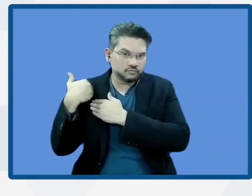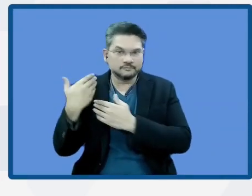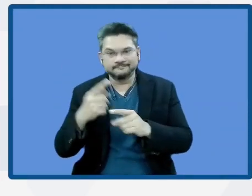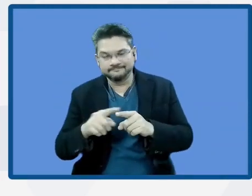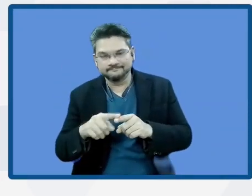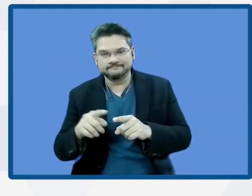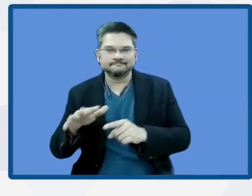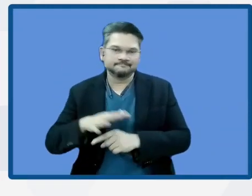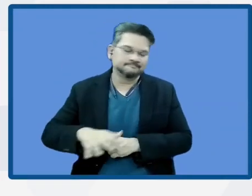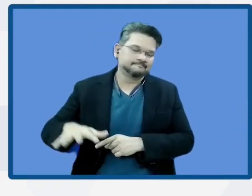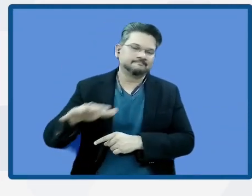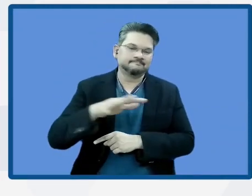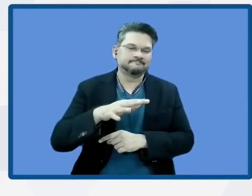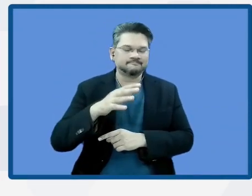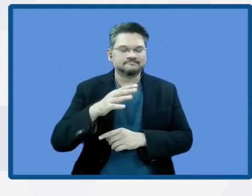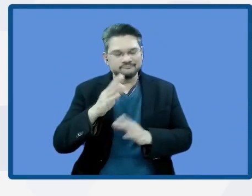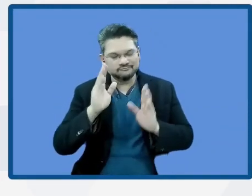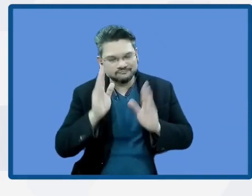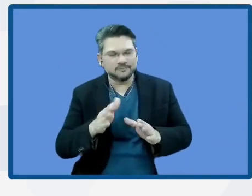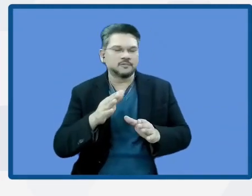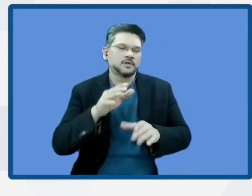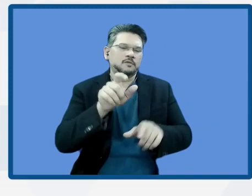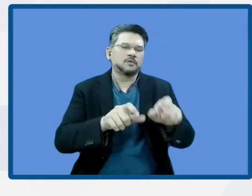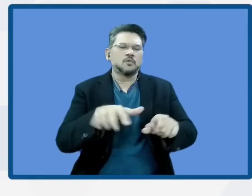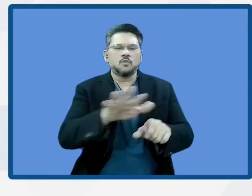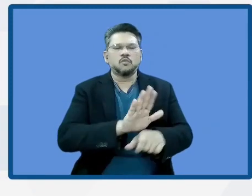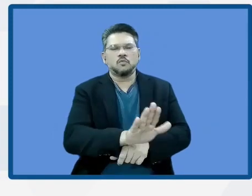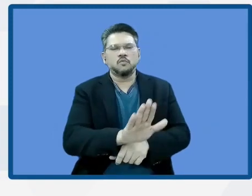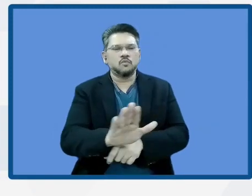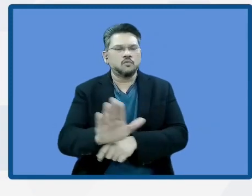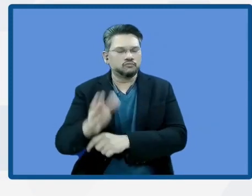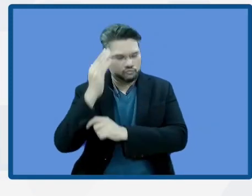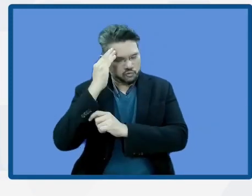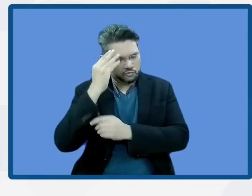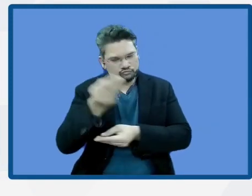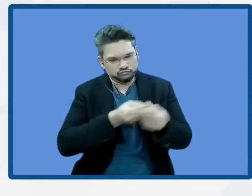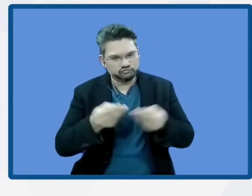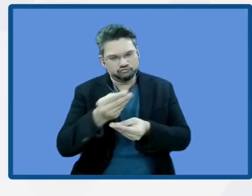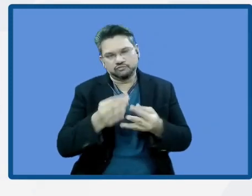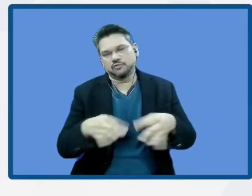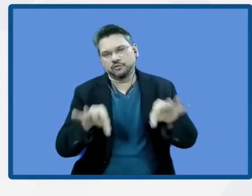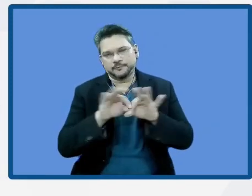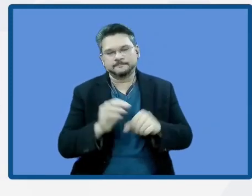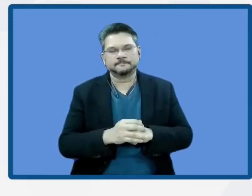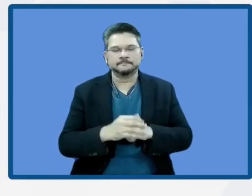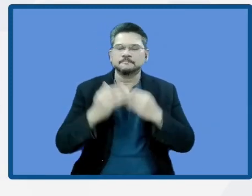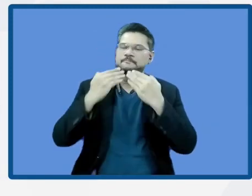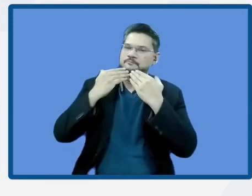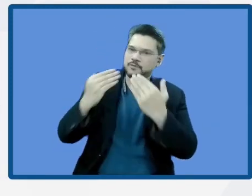or acknowledgement of local knowledge. Thank you, Guadalupe. A round of applause.